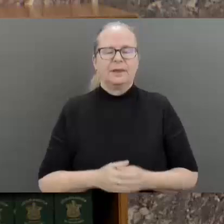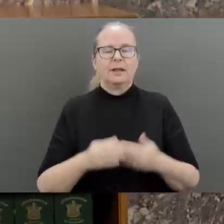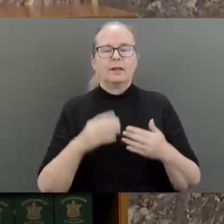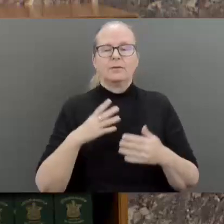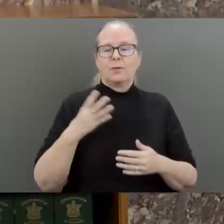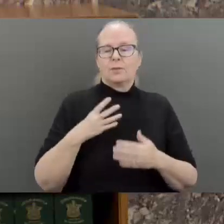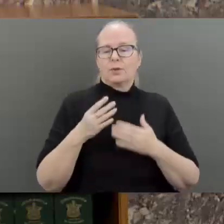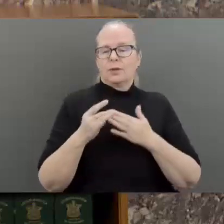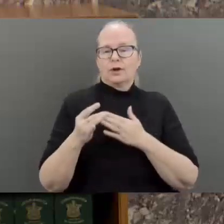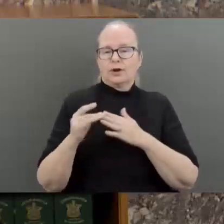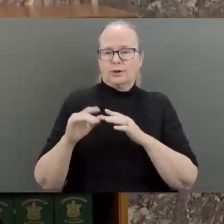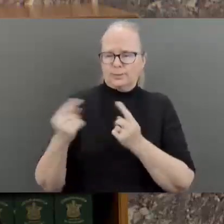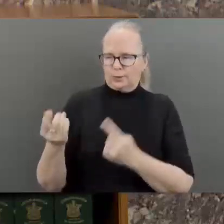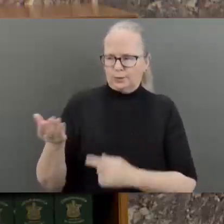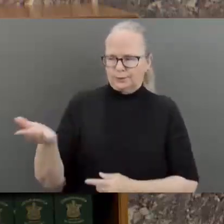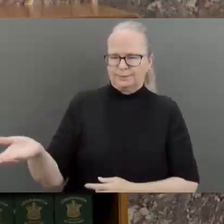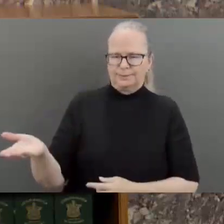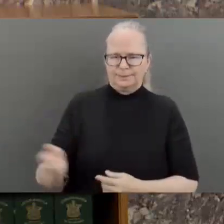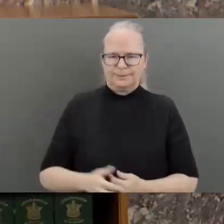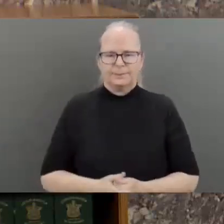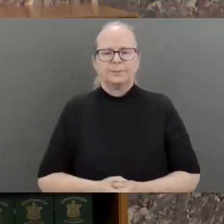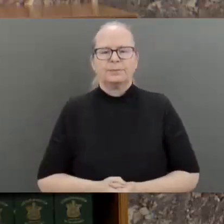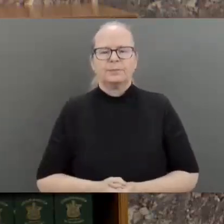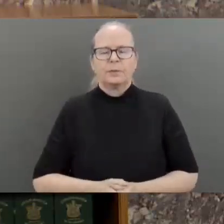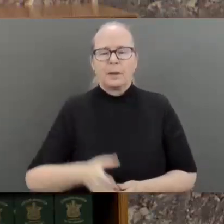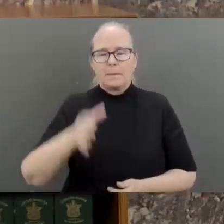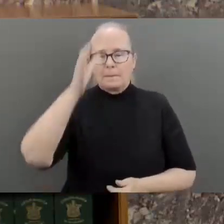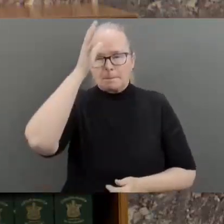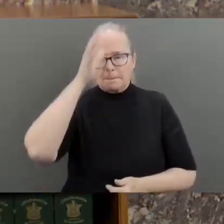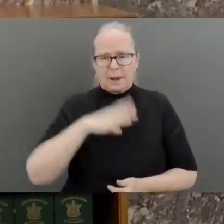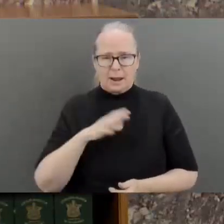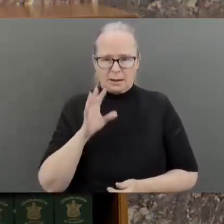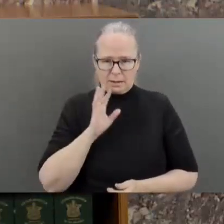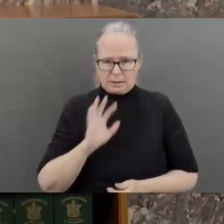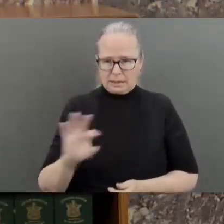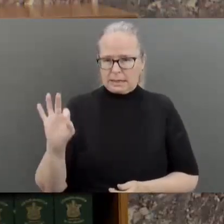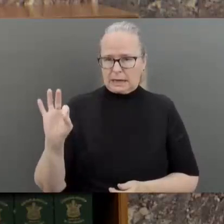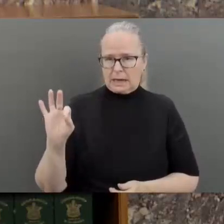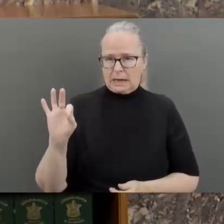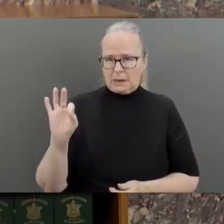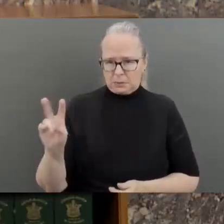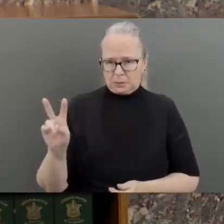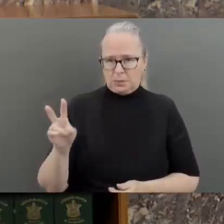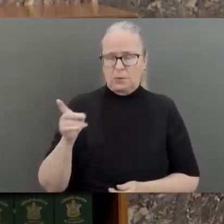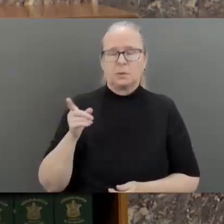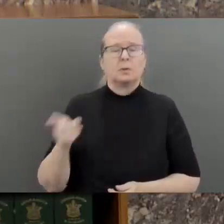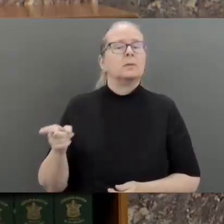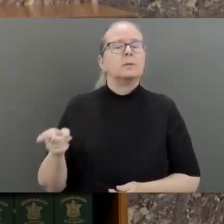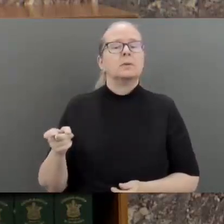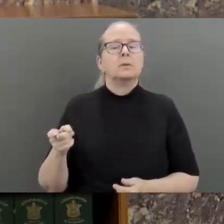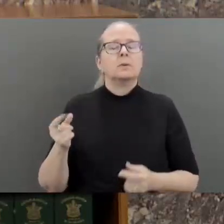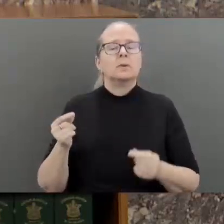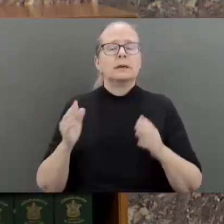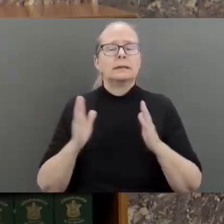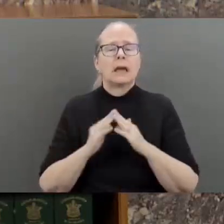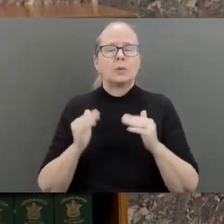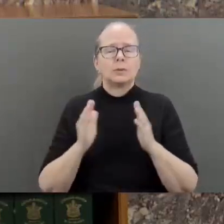was assaulted by multiple people in downtown Vancouver East Side. He later died in